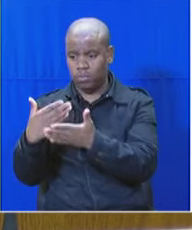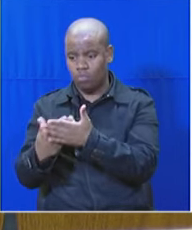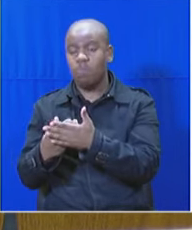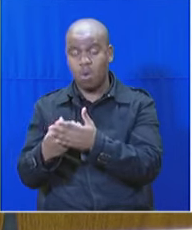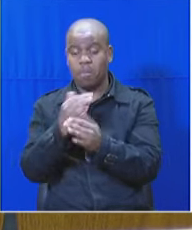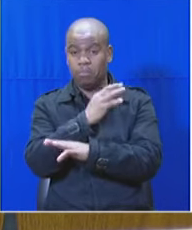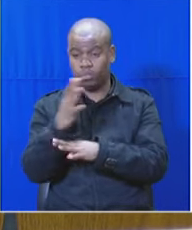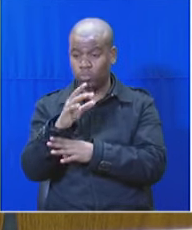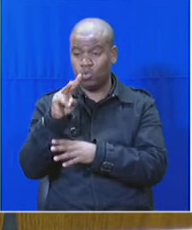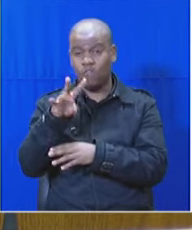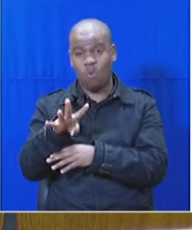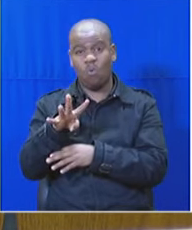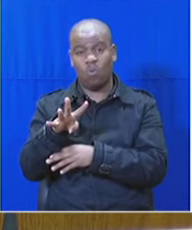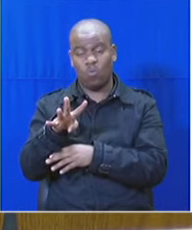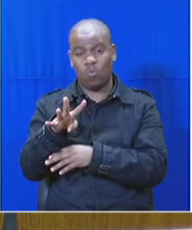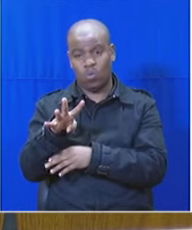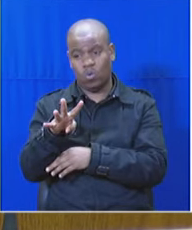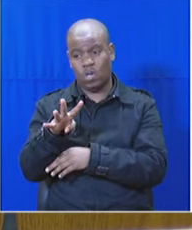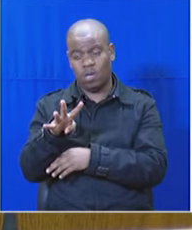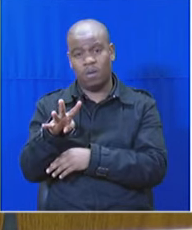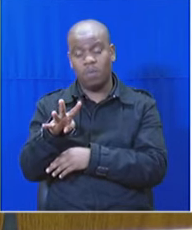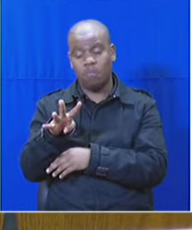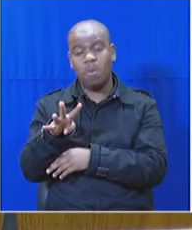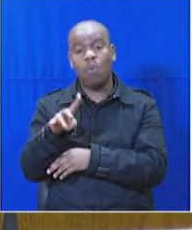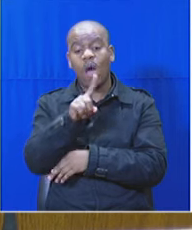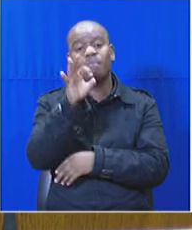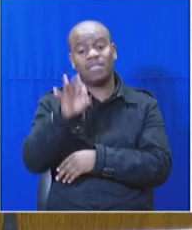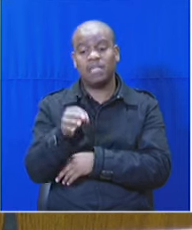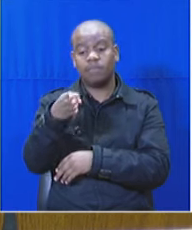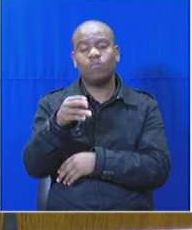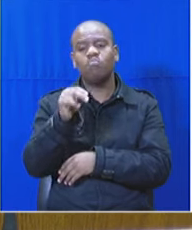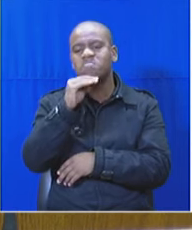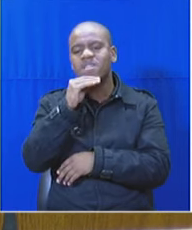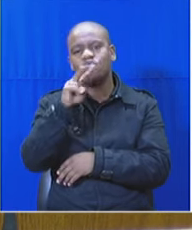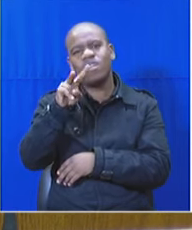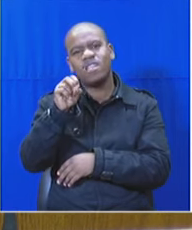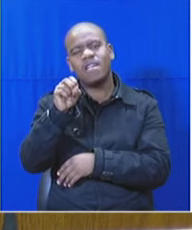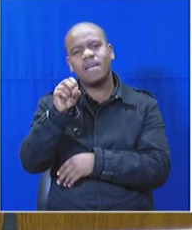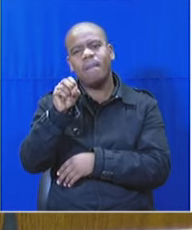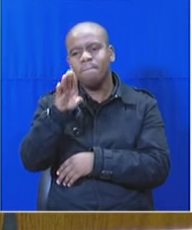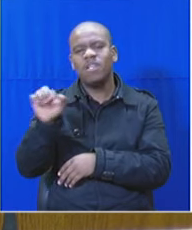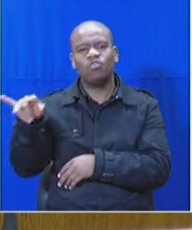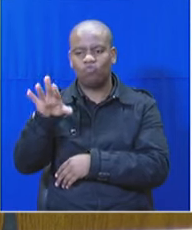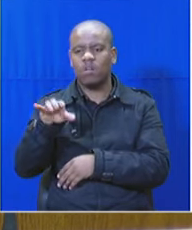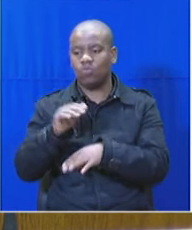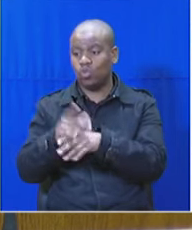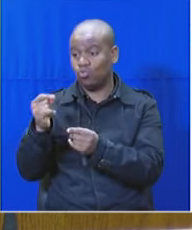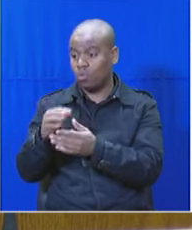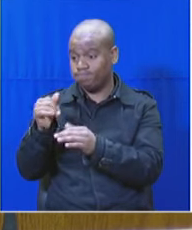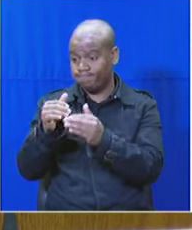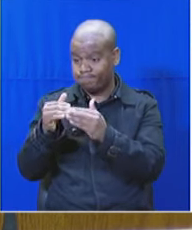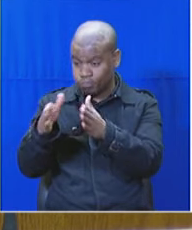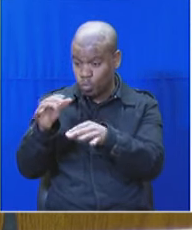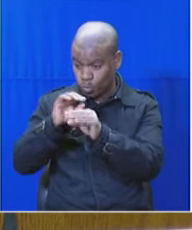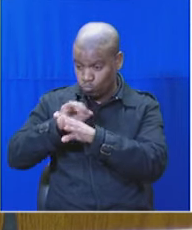ones. 1% of this amount, which is 20 million rands, will be allocated to institutional and capacity development